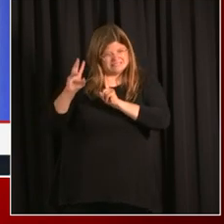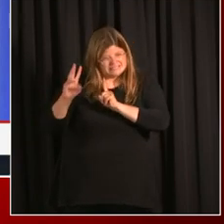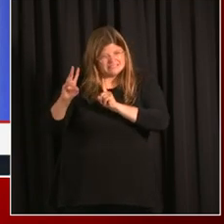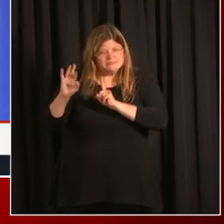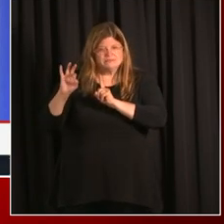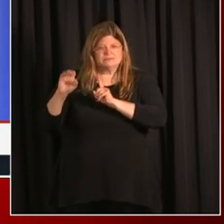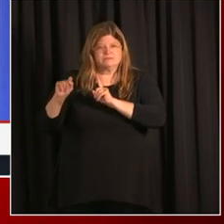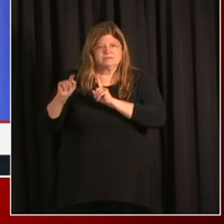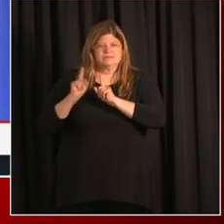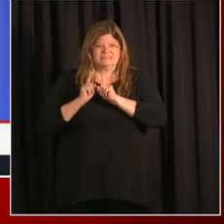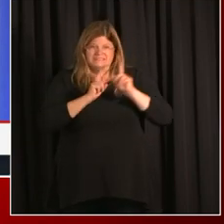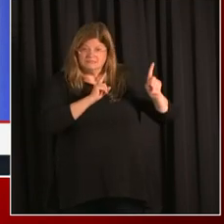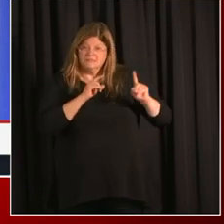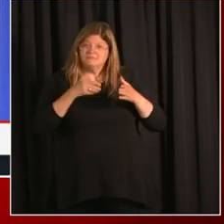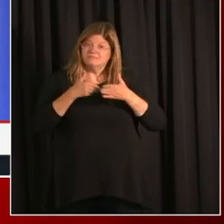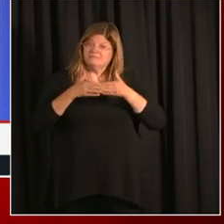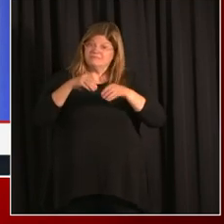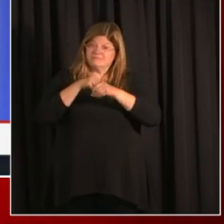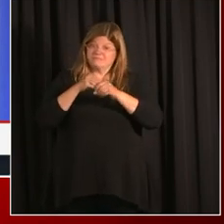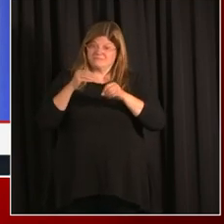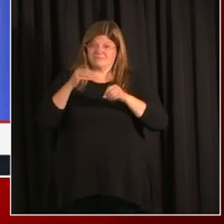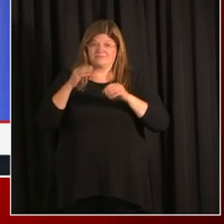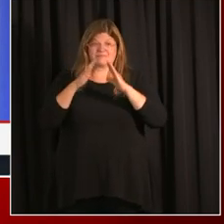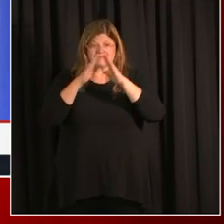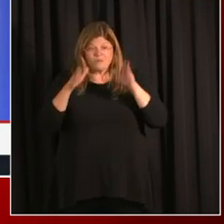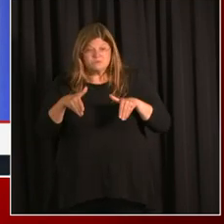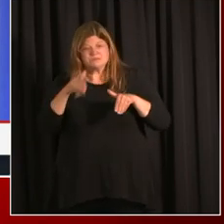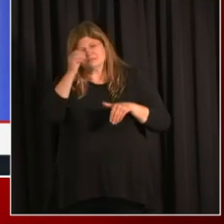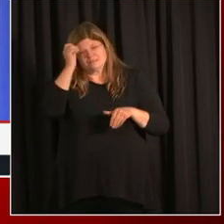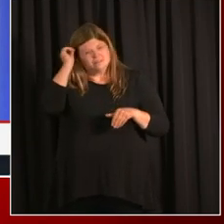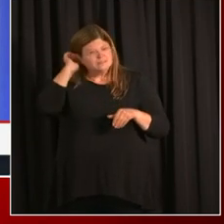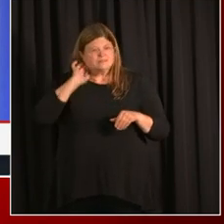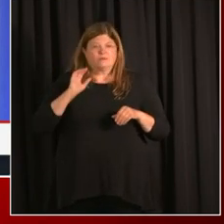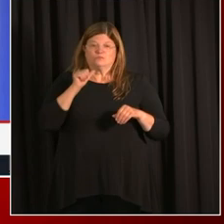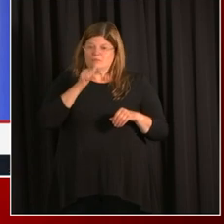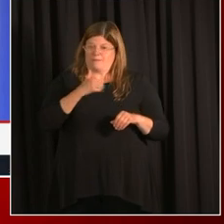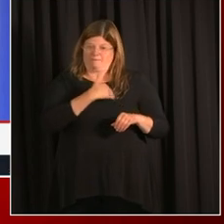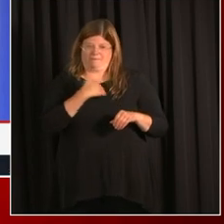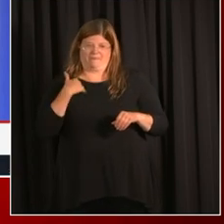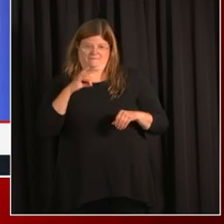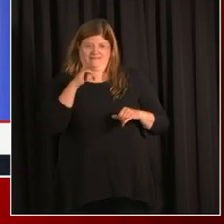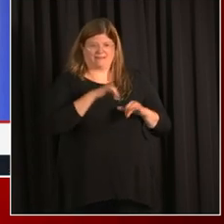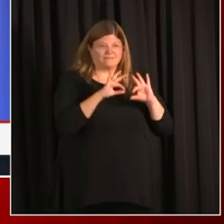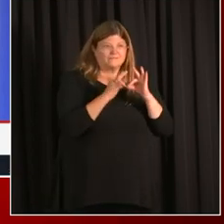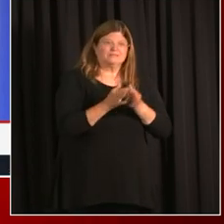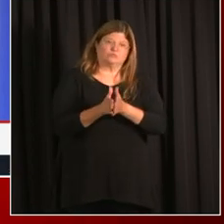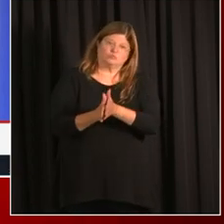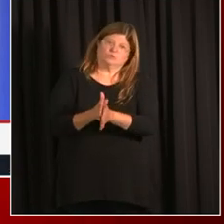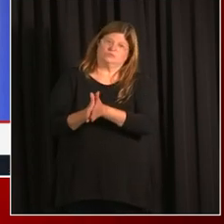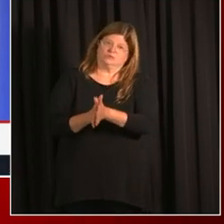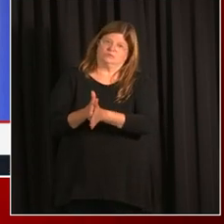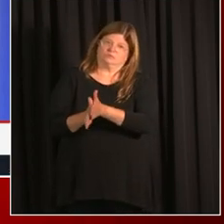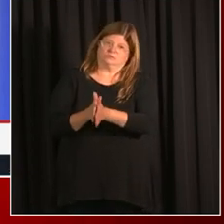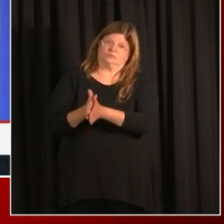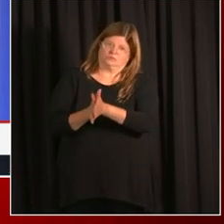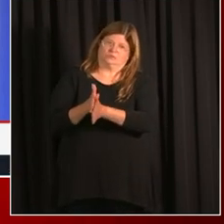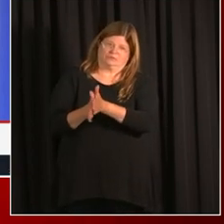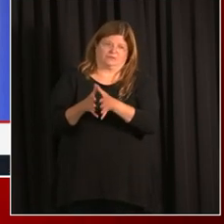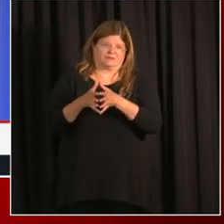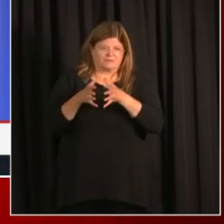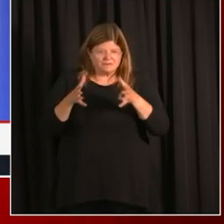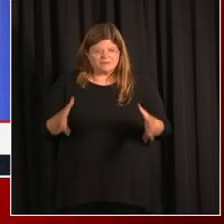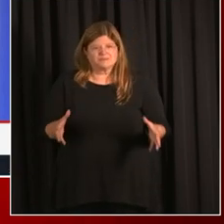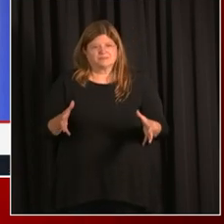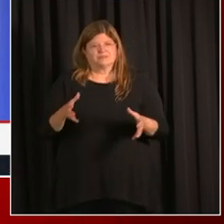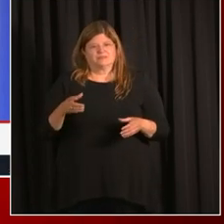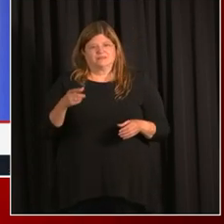of your household that you are in contact with, being sure to wash your hands frequently, and when you wash your hands, wash